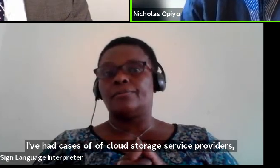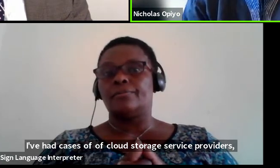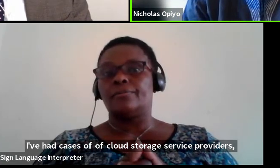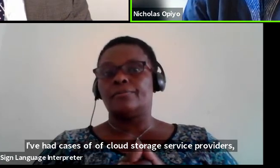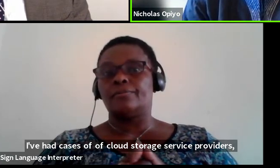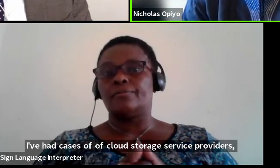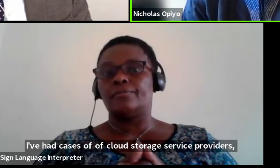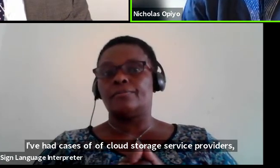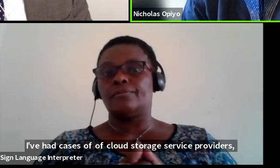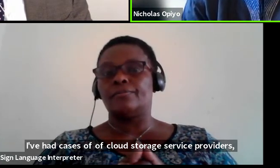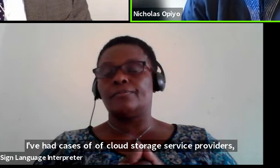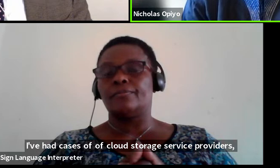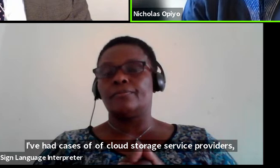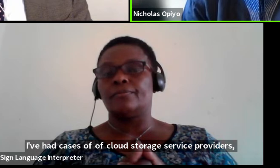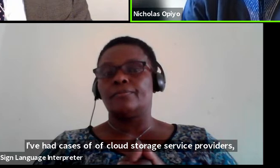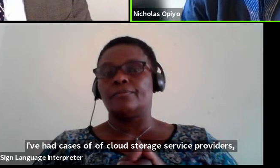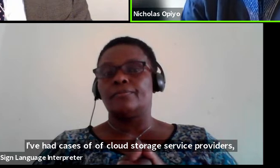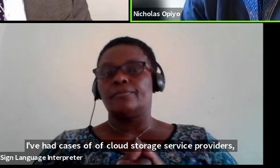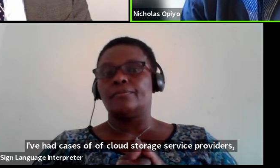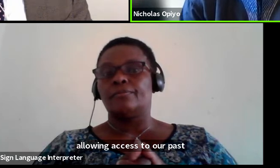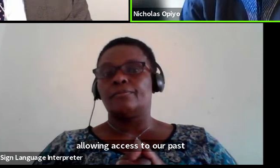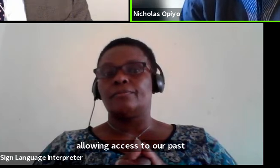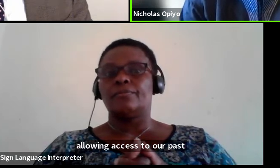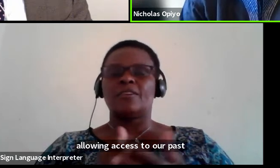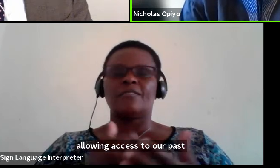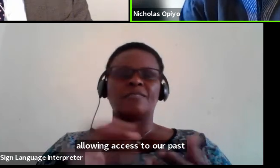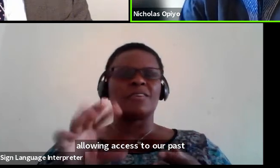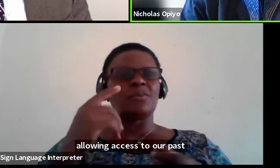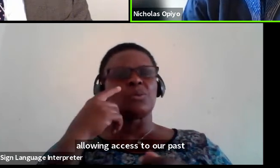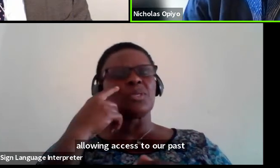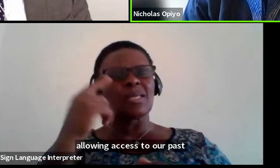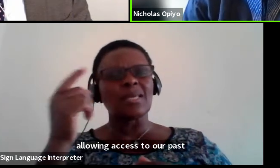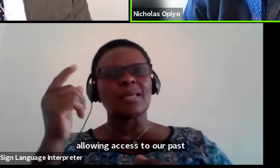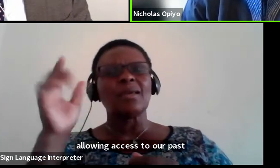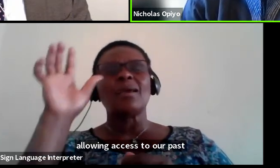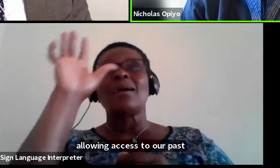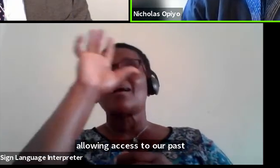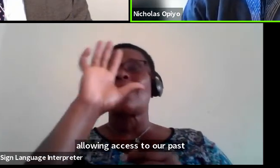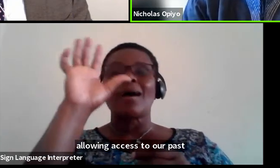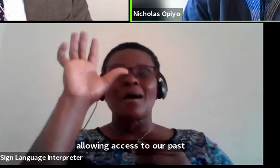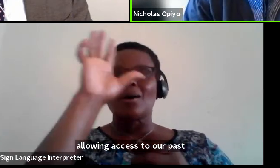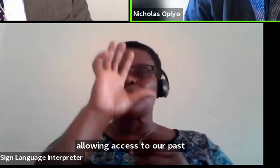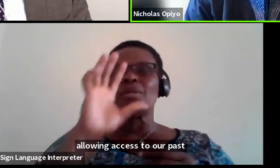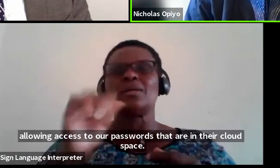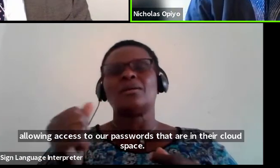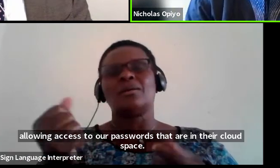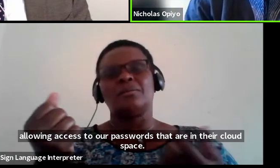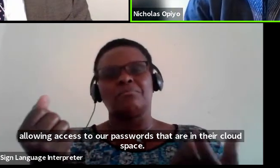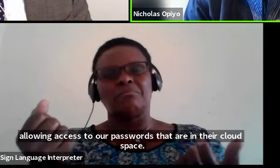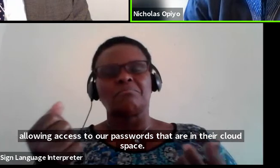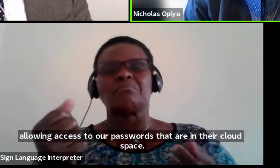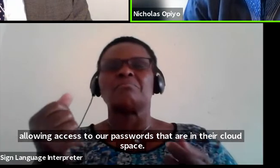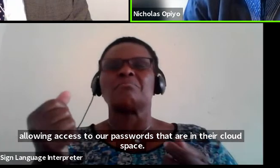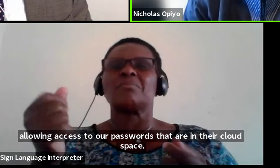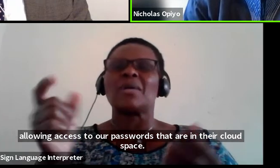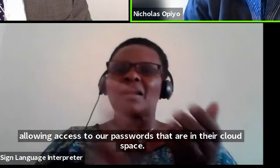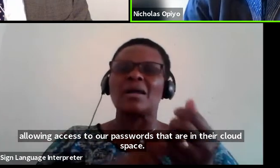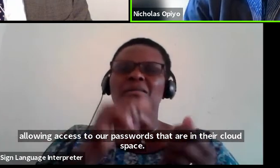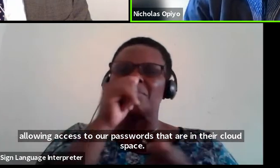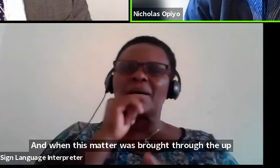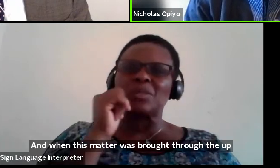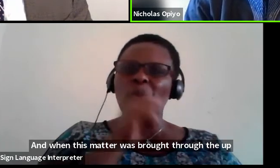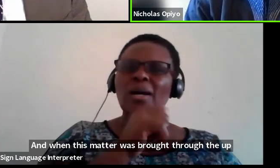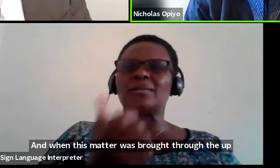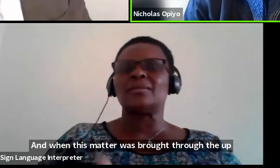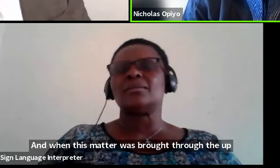allowing access to our passwords that are in their cloud space. And when this matter was brought through the